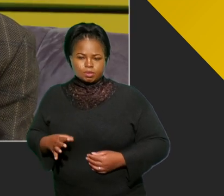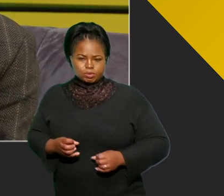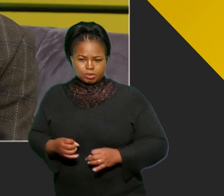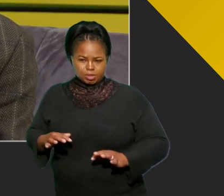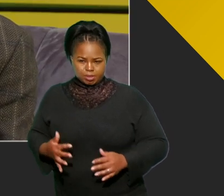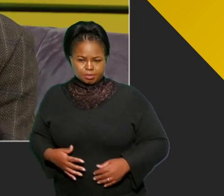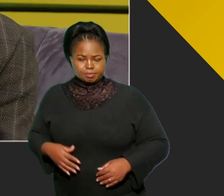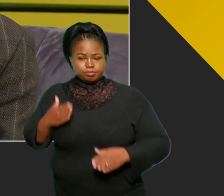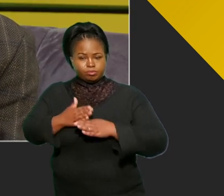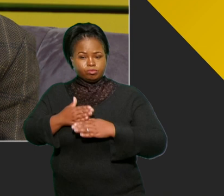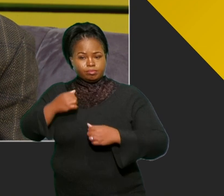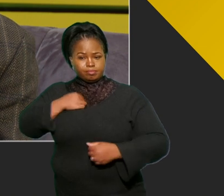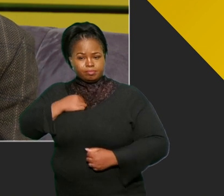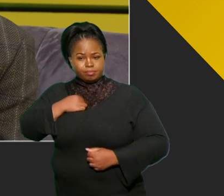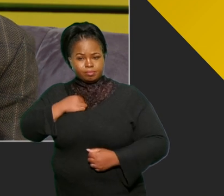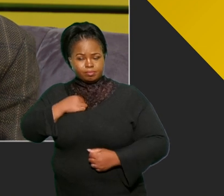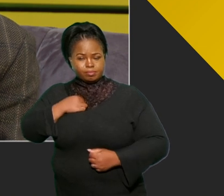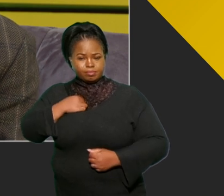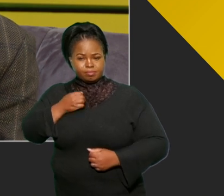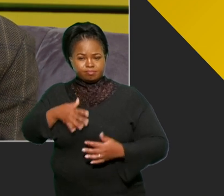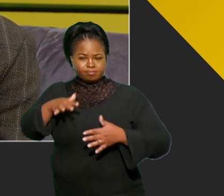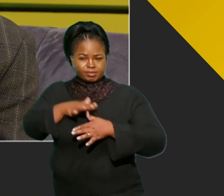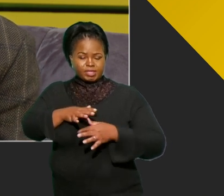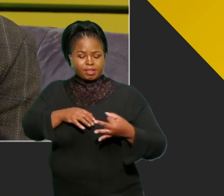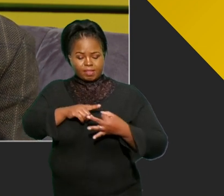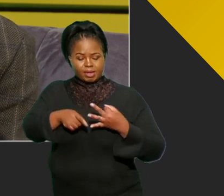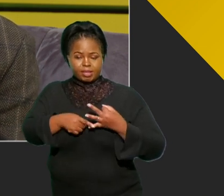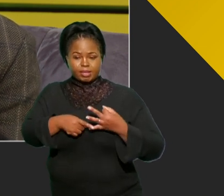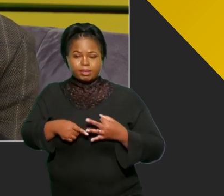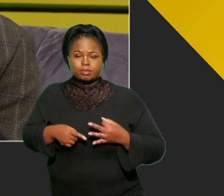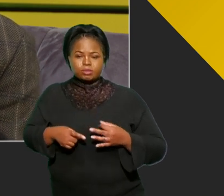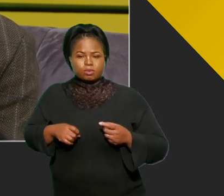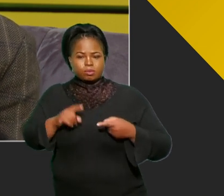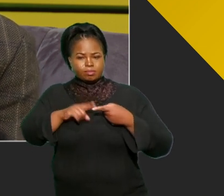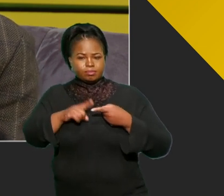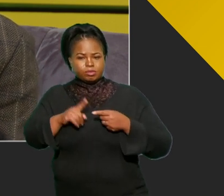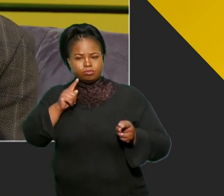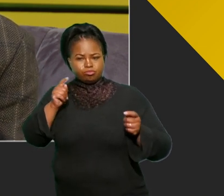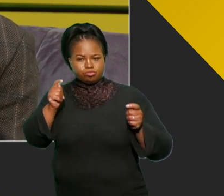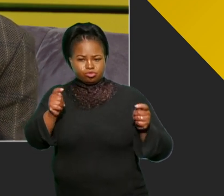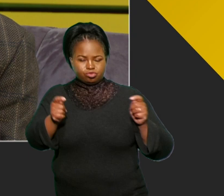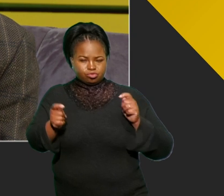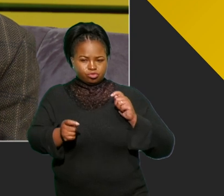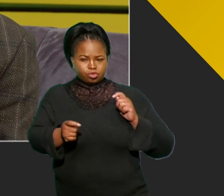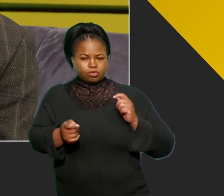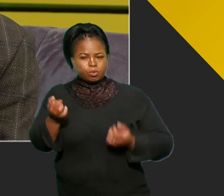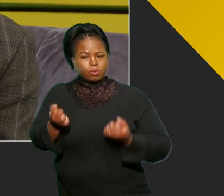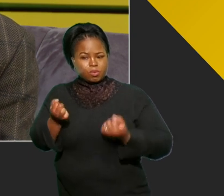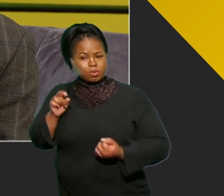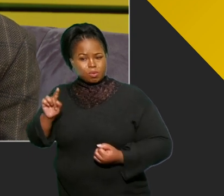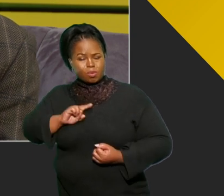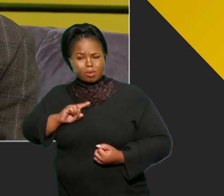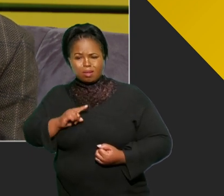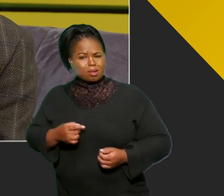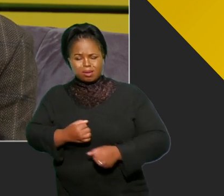My actual job, my core function, there are three things. One, the transformation of judicial. Yeah. Okay. Because little